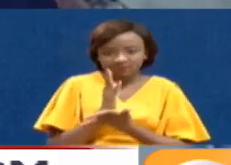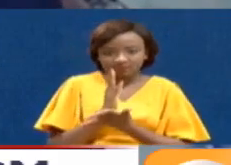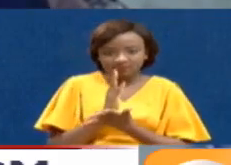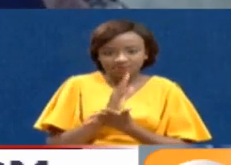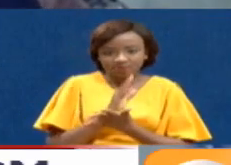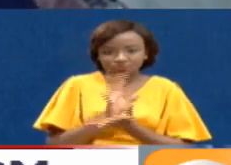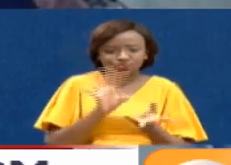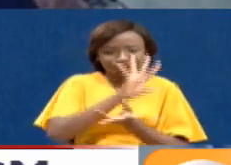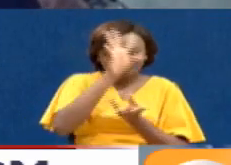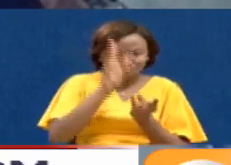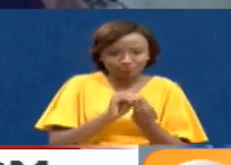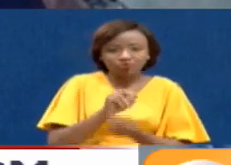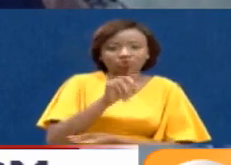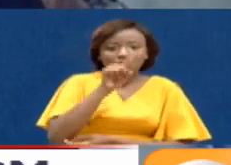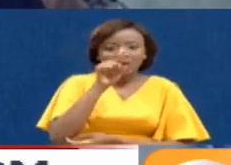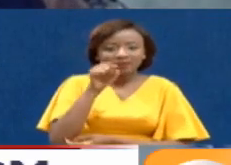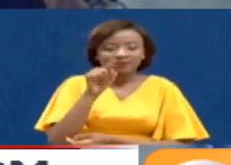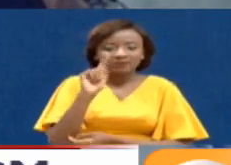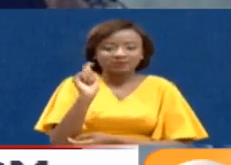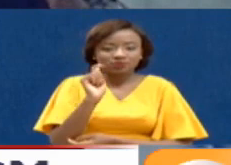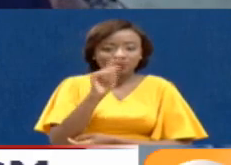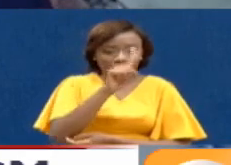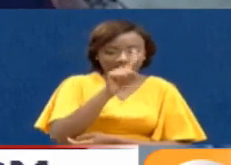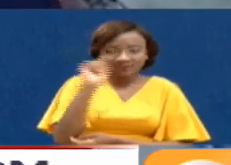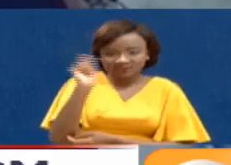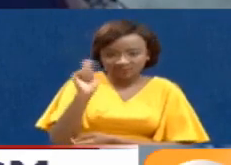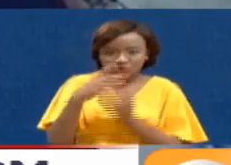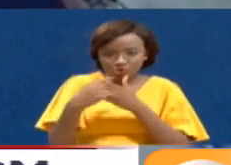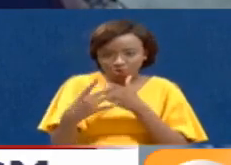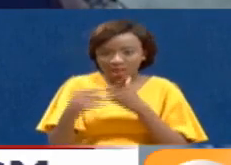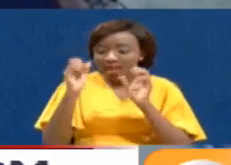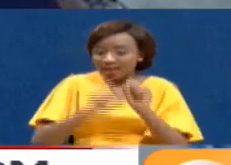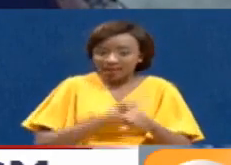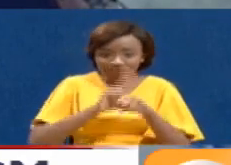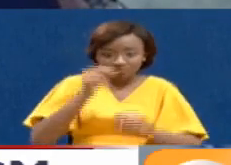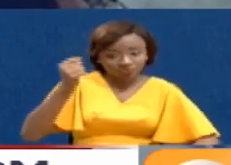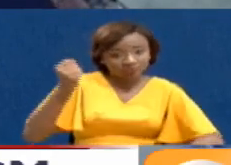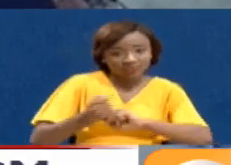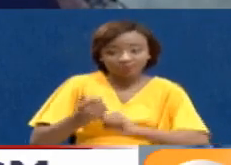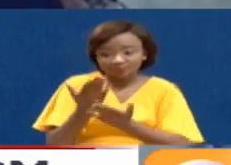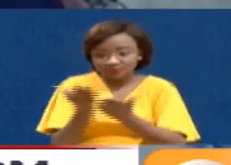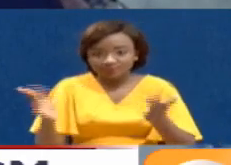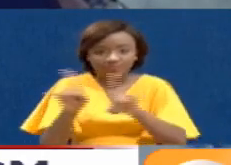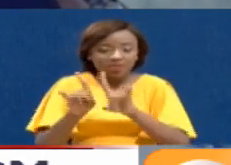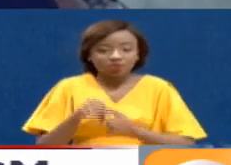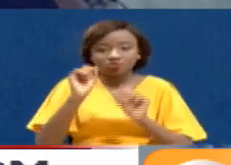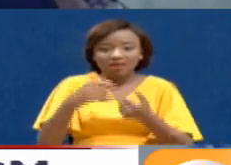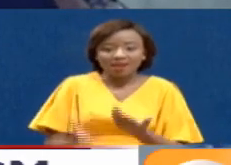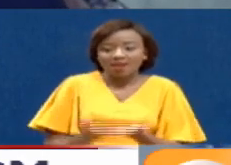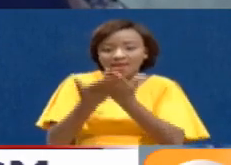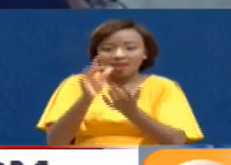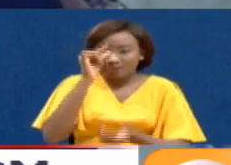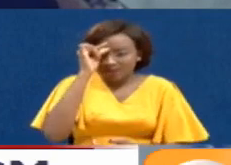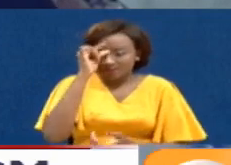of $1 trillion, which can be used both for stimulus support and for assisting governments